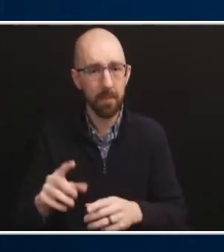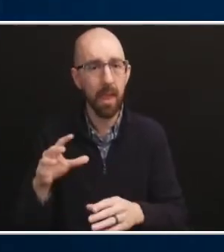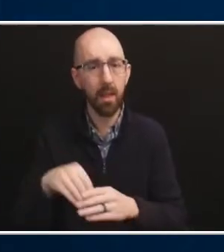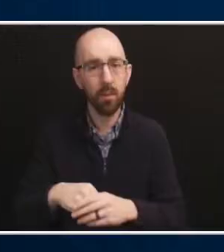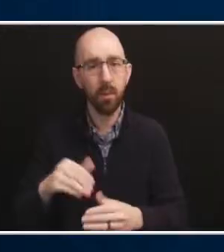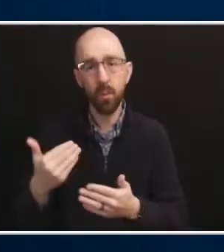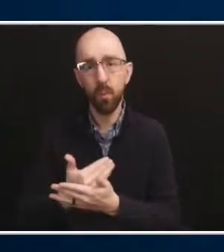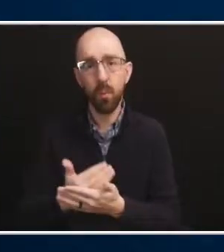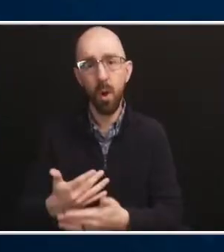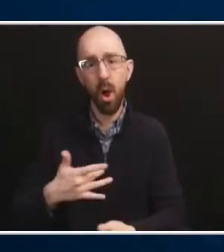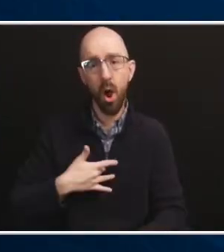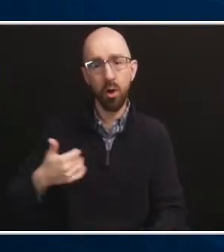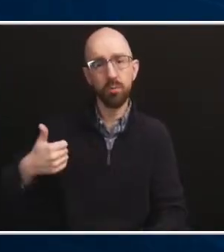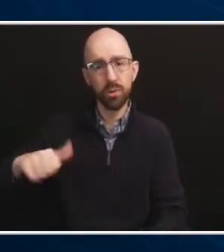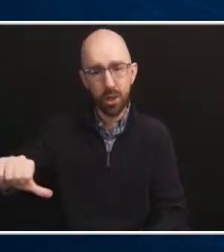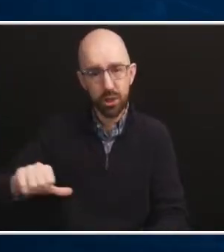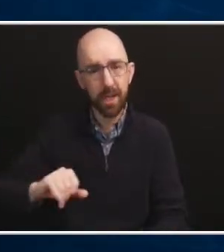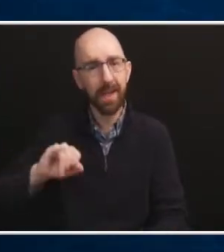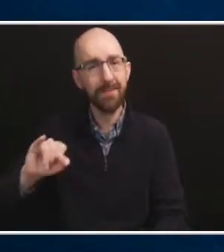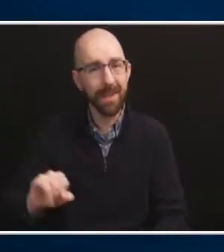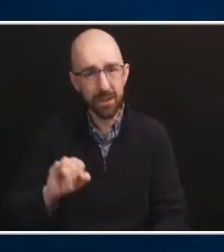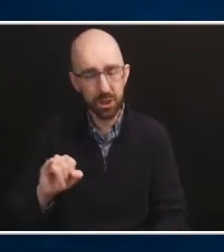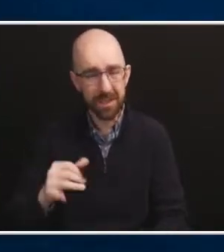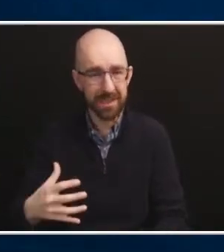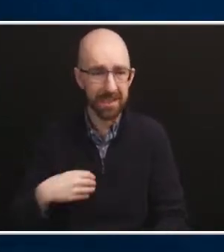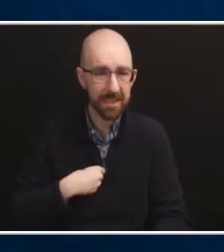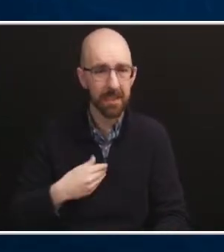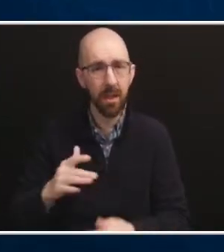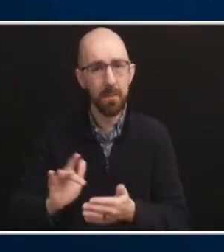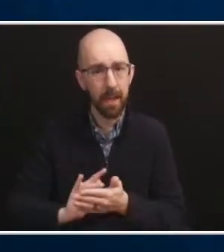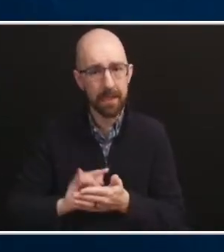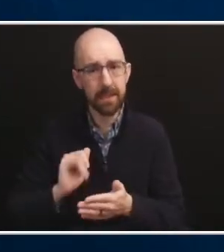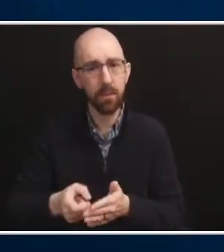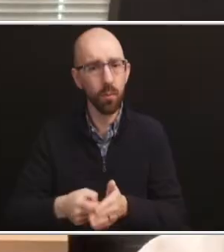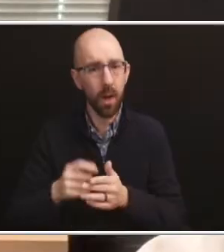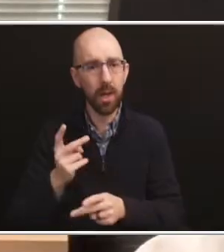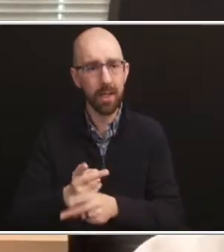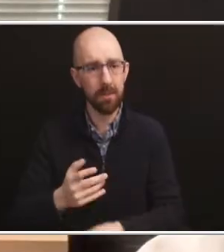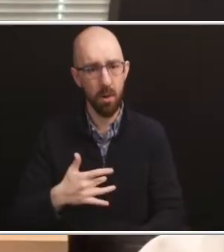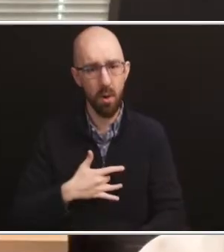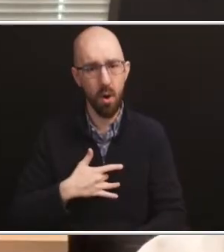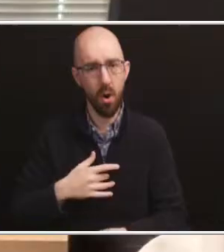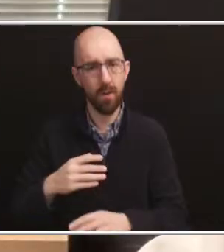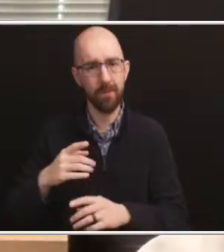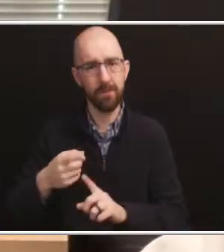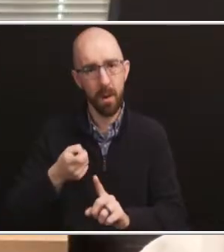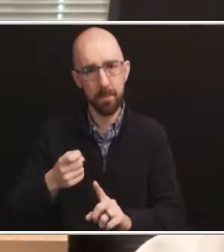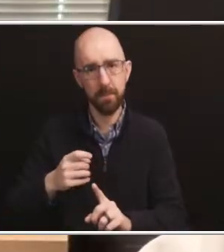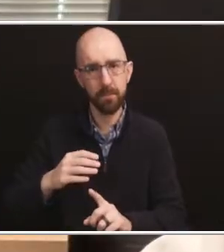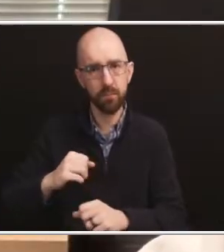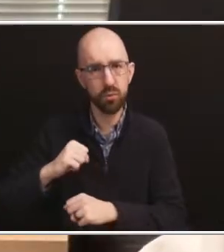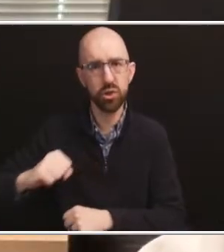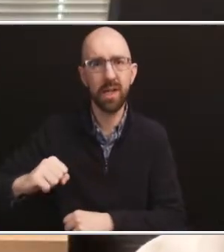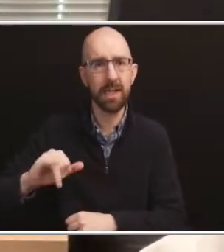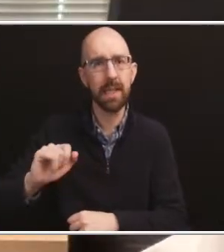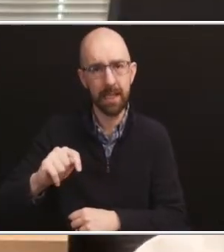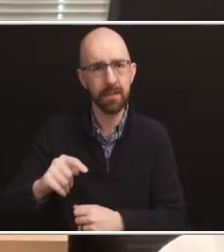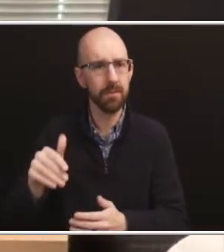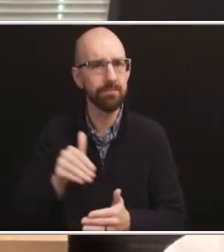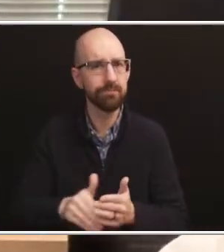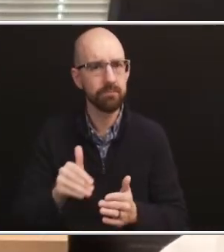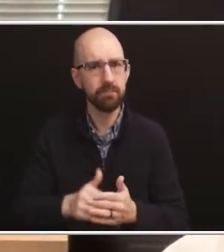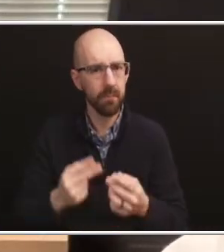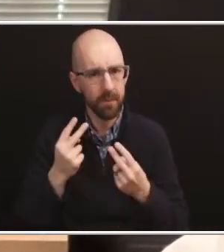heart, infection because of all the medicines that are required to keep that heart from rejecting. And so there's frequent visits, and living